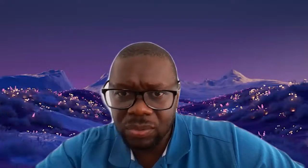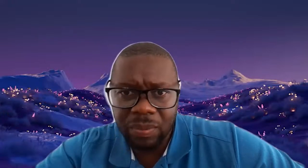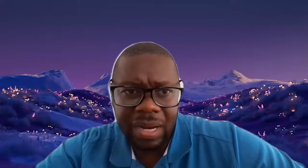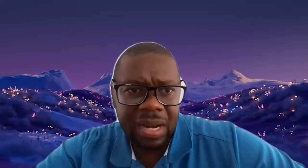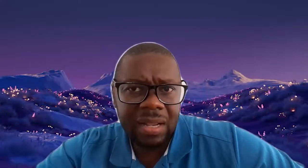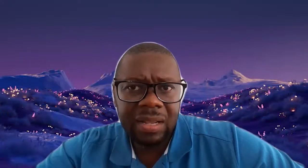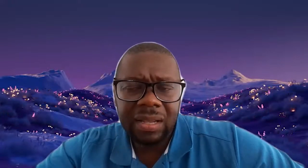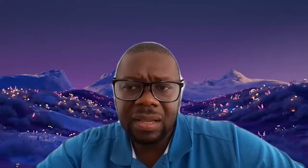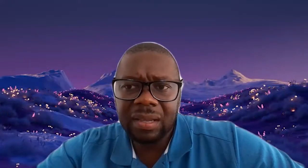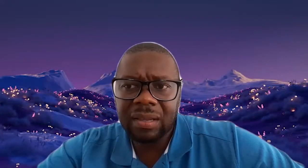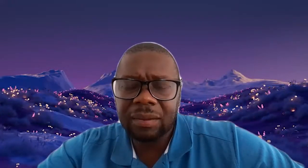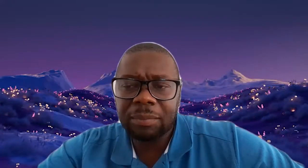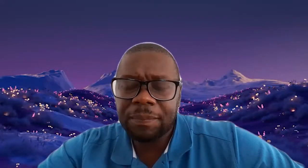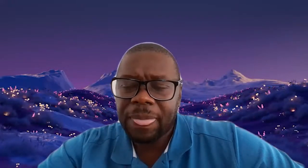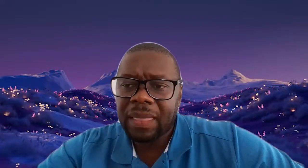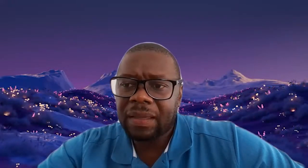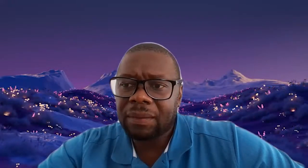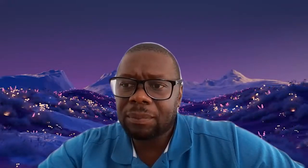in a short while.